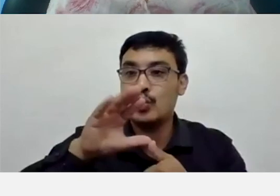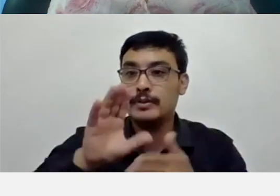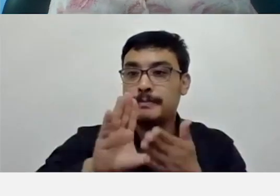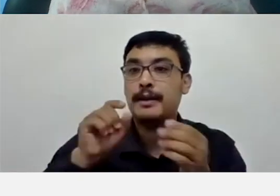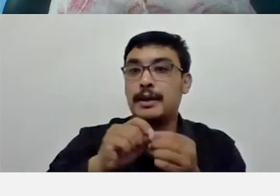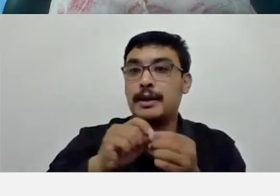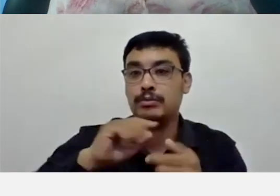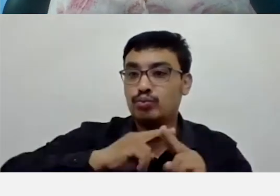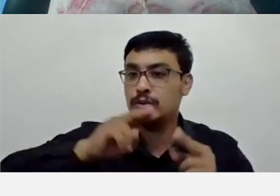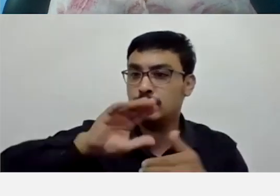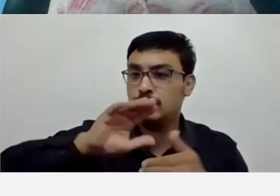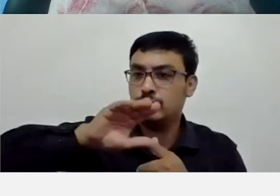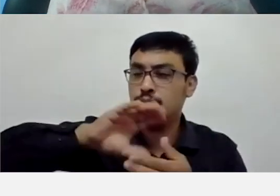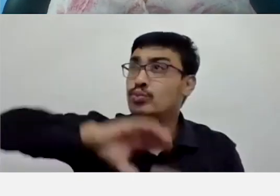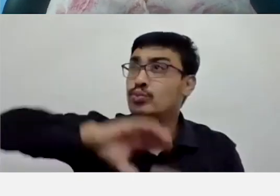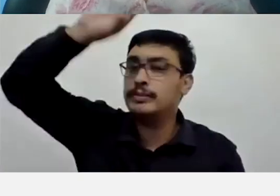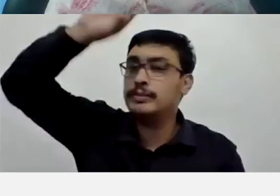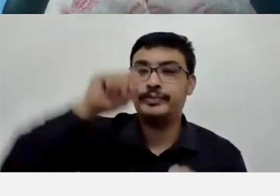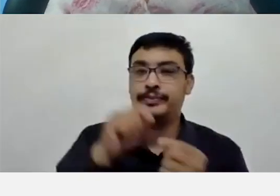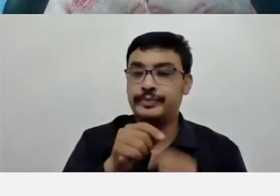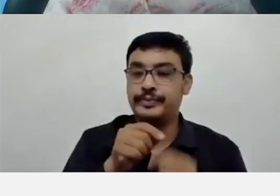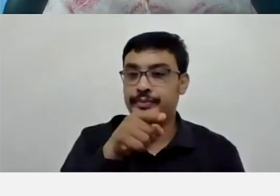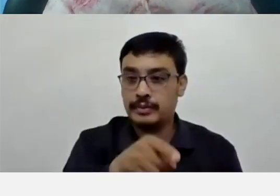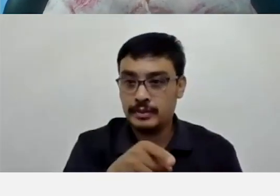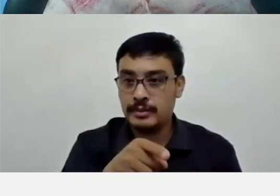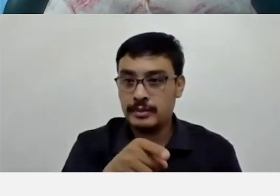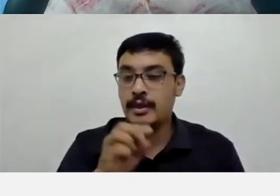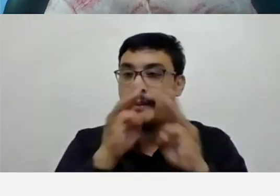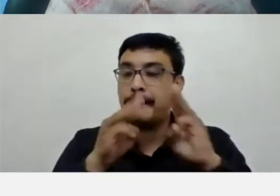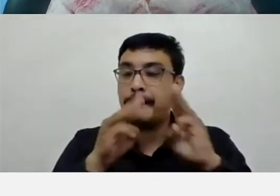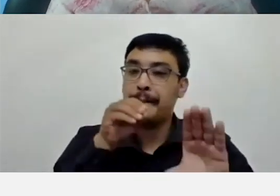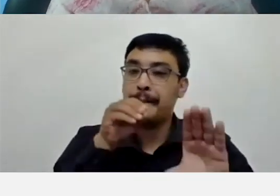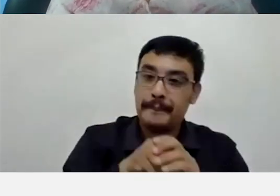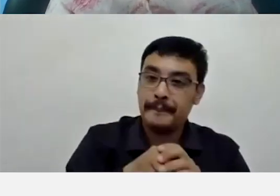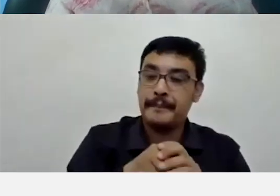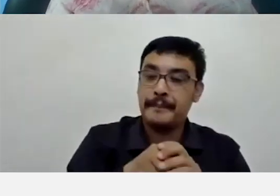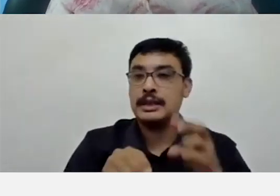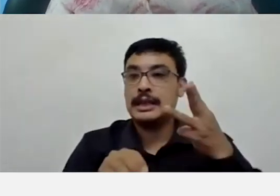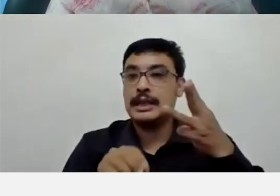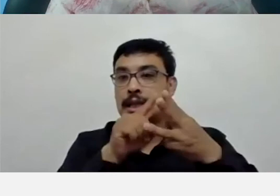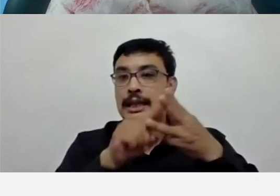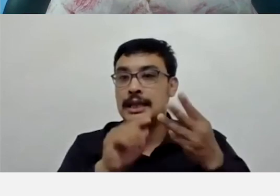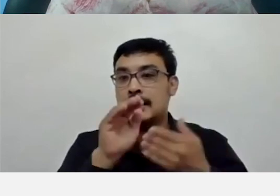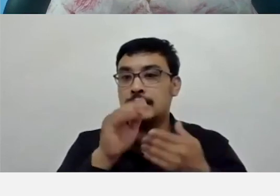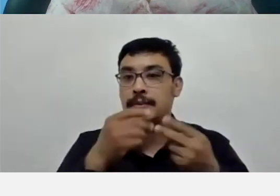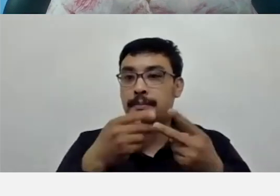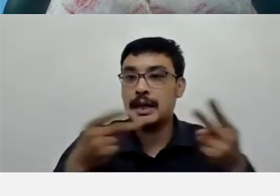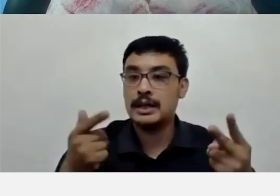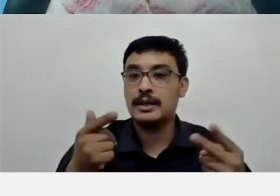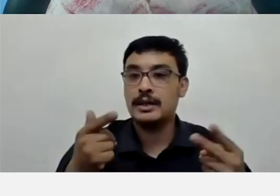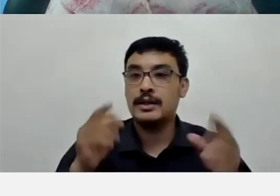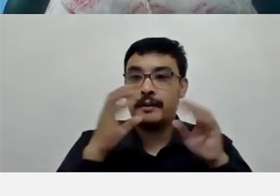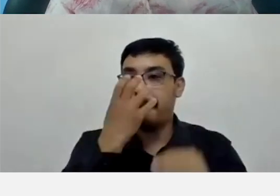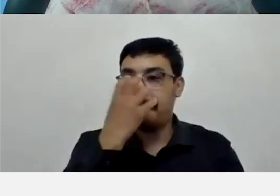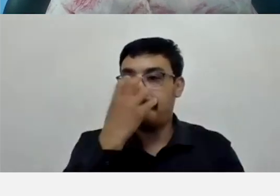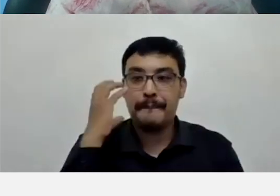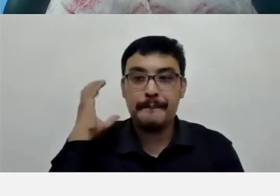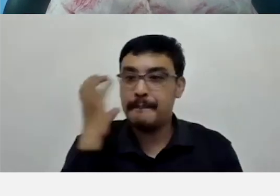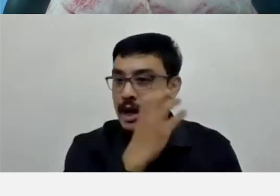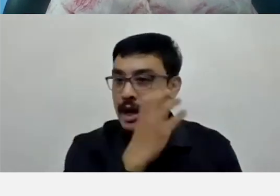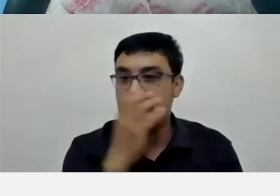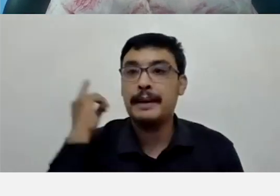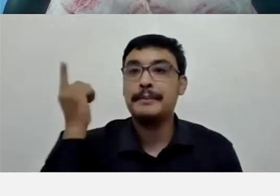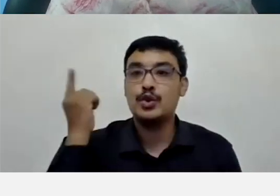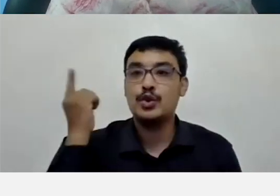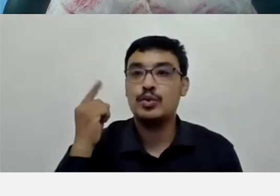So here inside the temple, you can find three types of God: Brahma, Vishnu, and the Shiva. Brahma is a